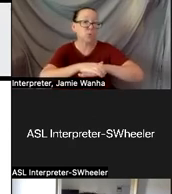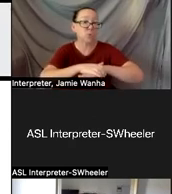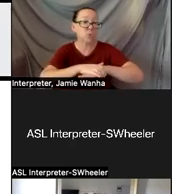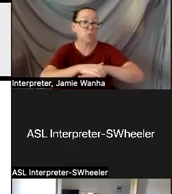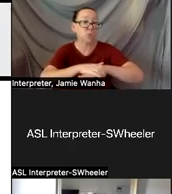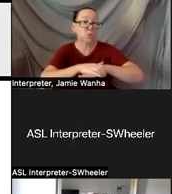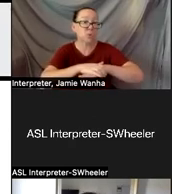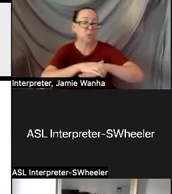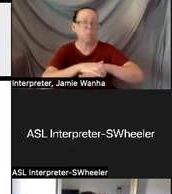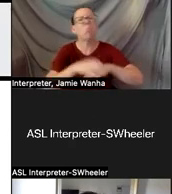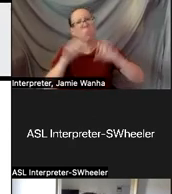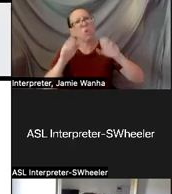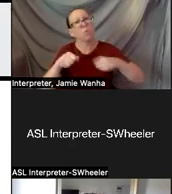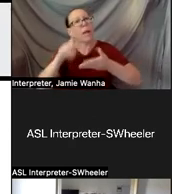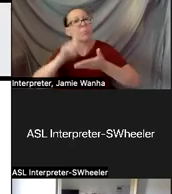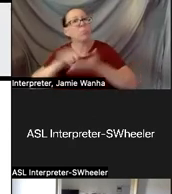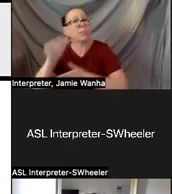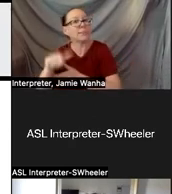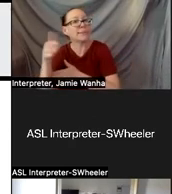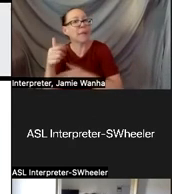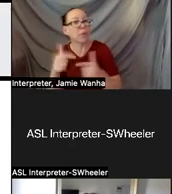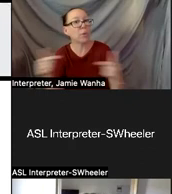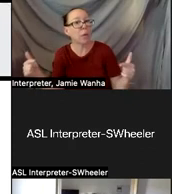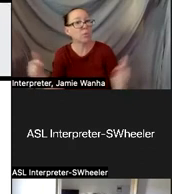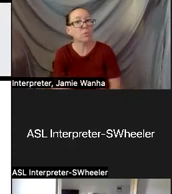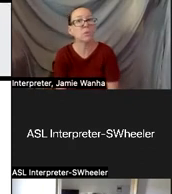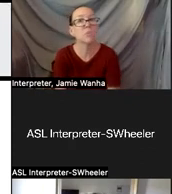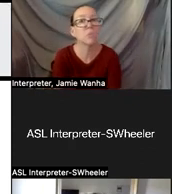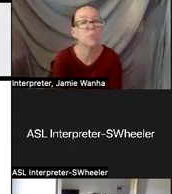that you can also print. Next slide, please.